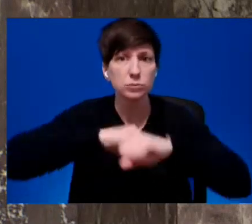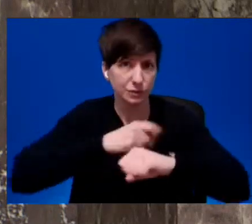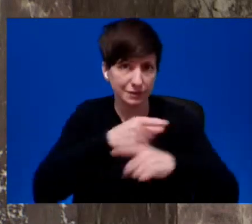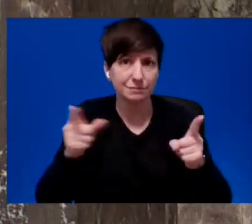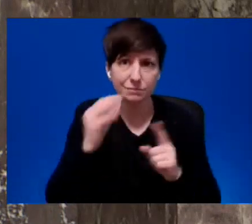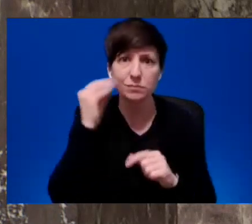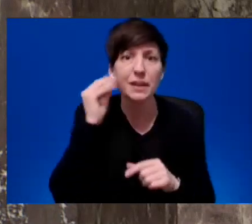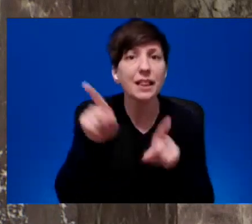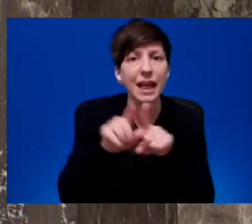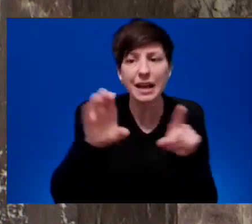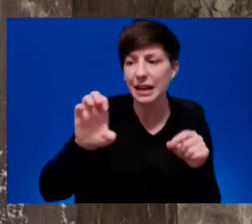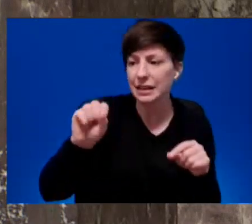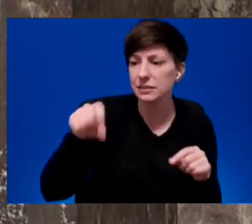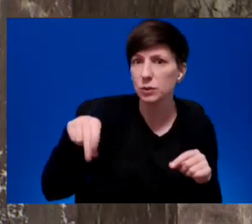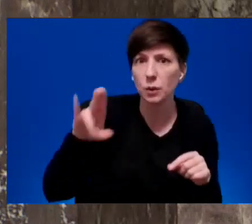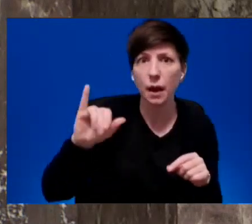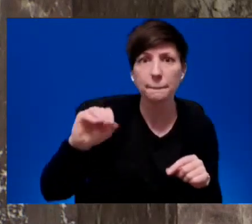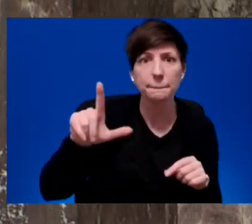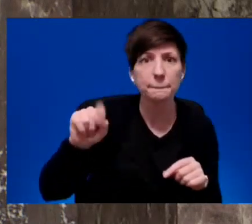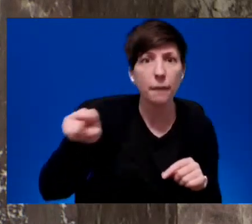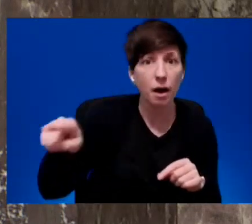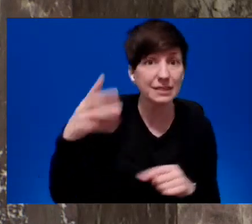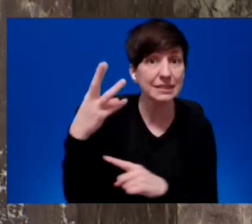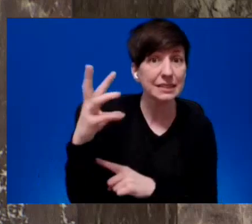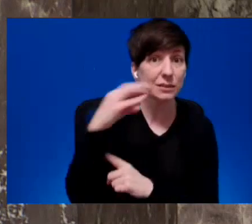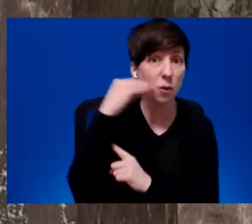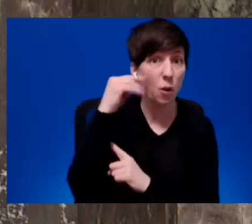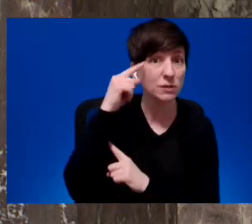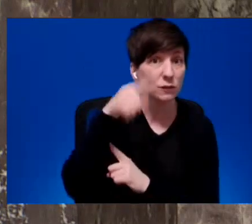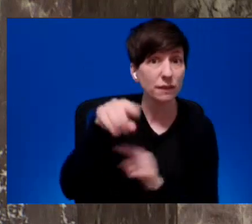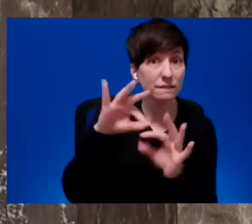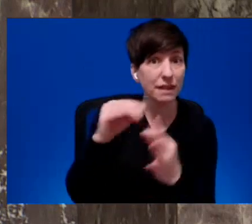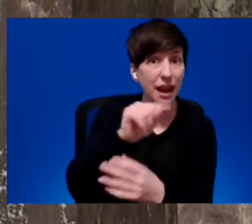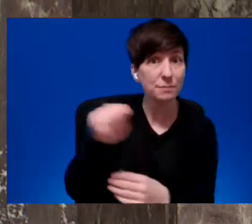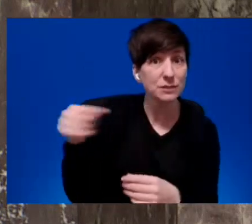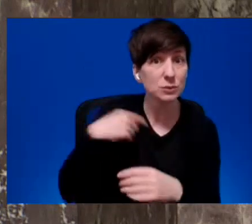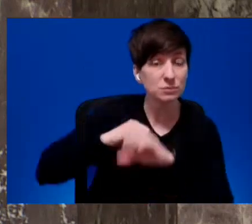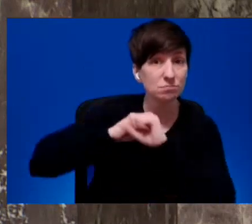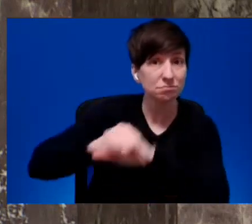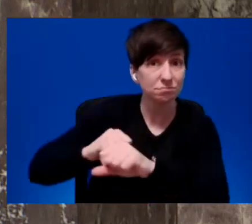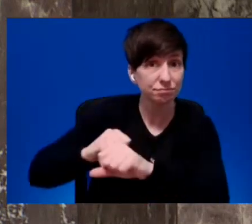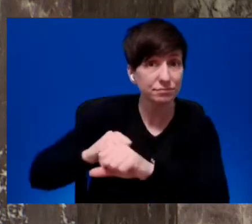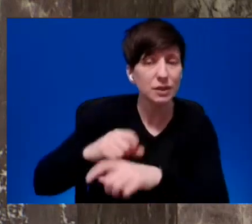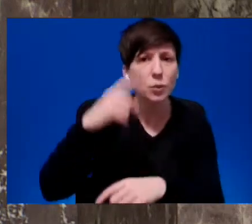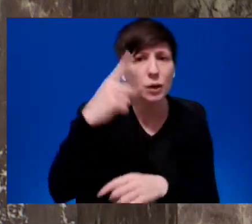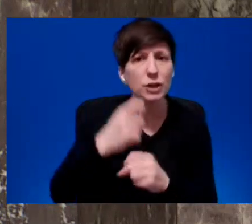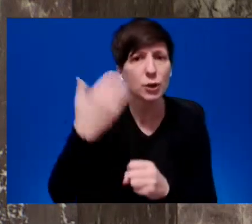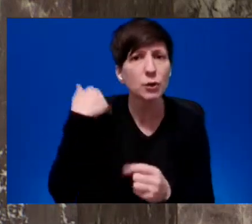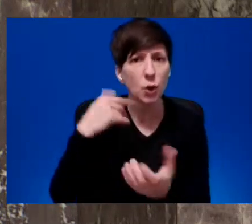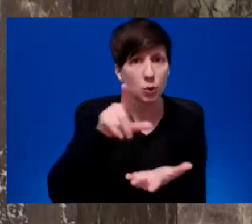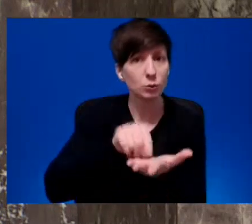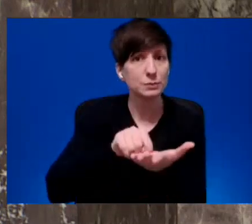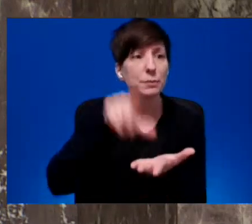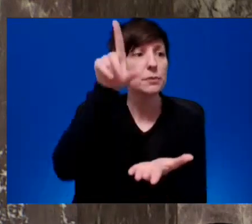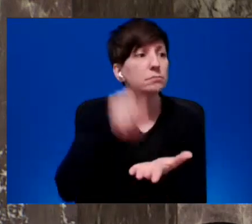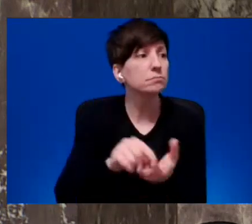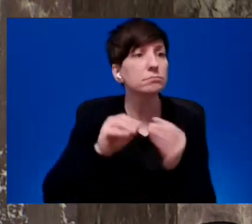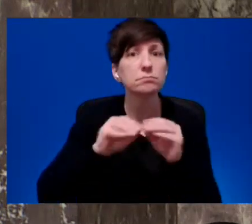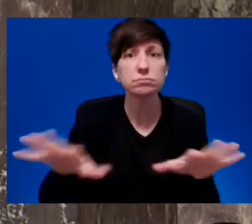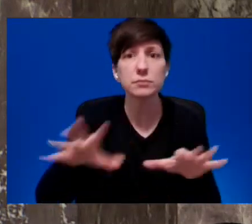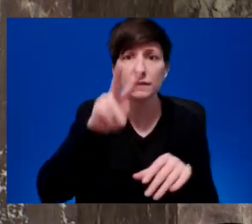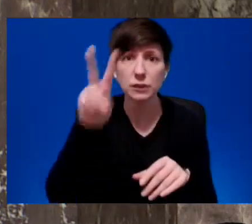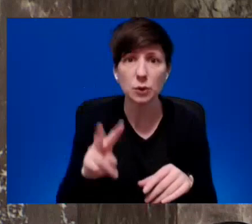Esquimalt, protecting 16 homes for families. Honourable Speaker, a year ago, the newspaper reported here in Victoria that's a great opportunity